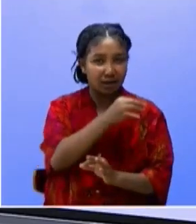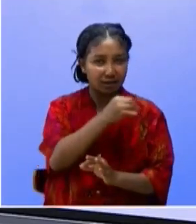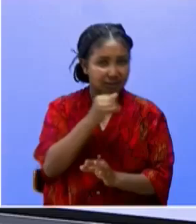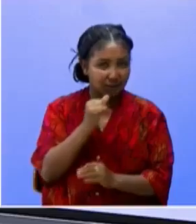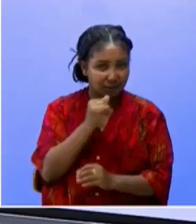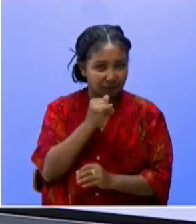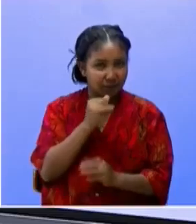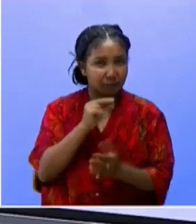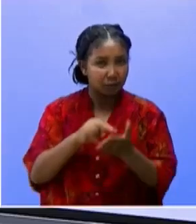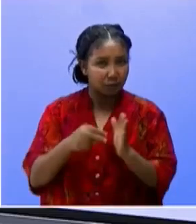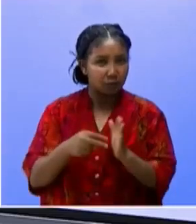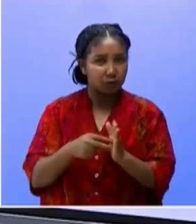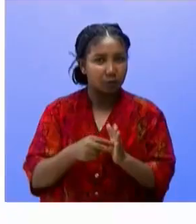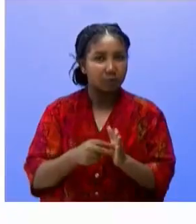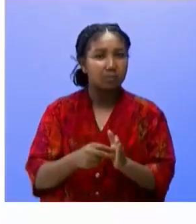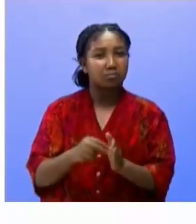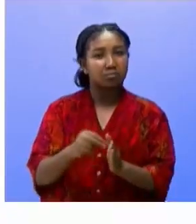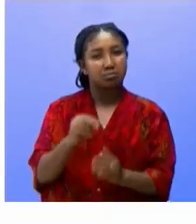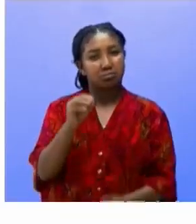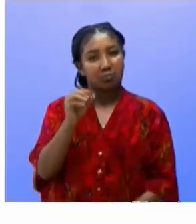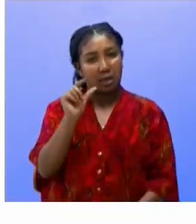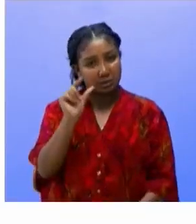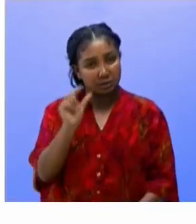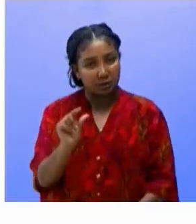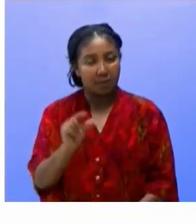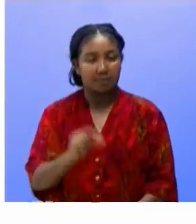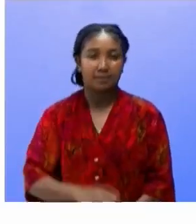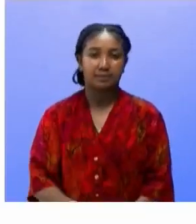adjectives, which say what? Some,